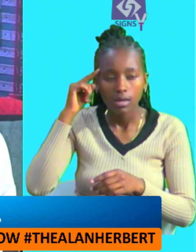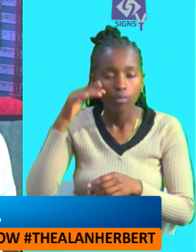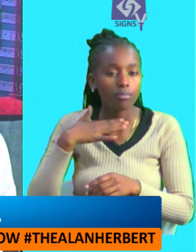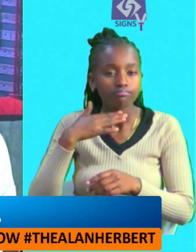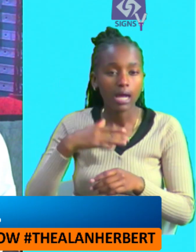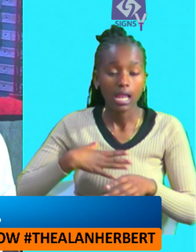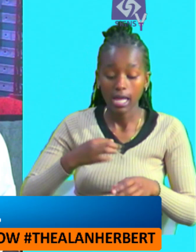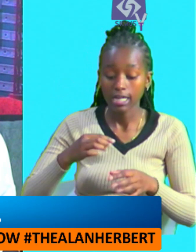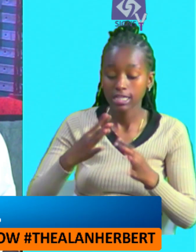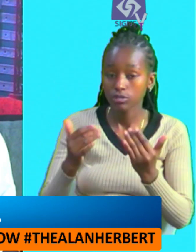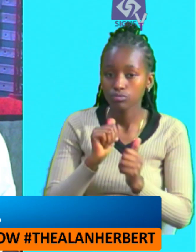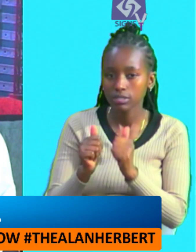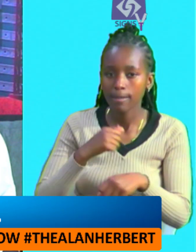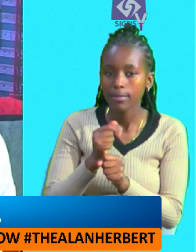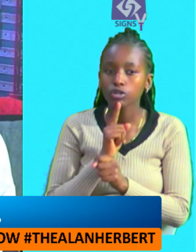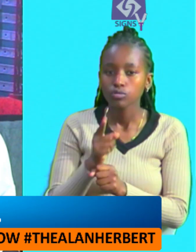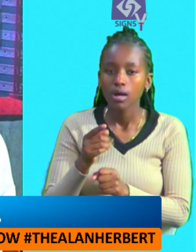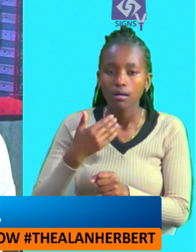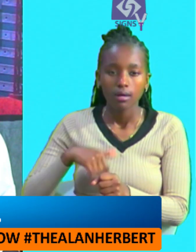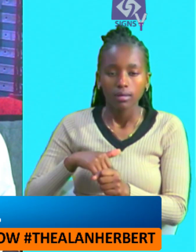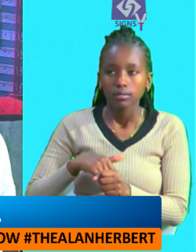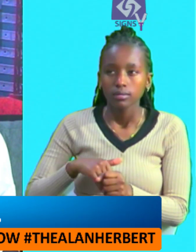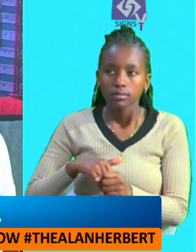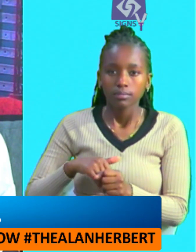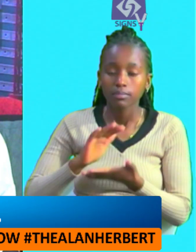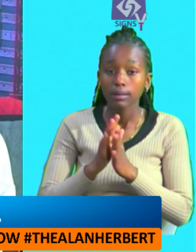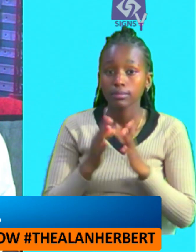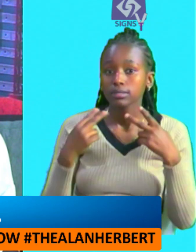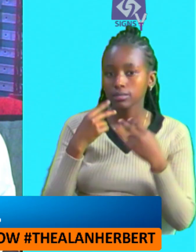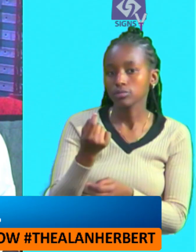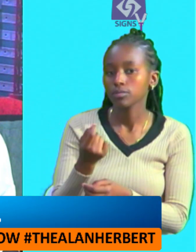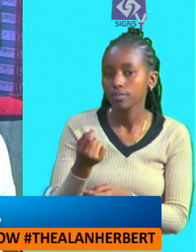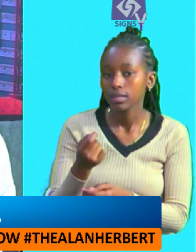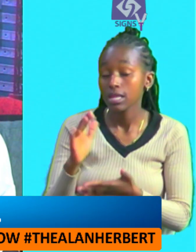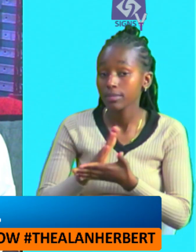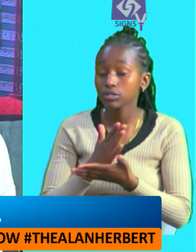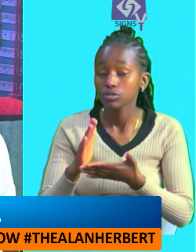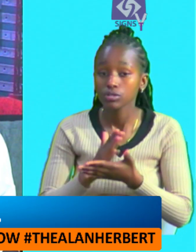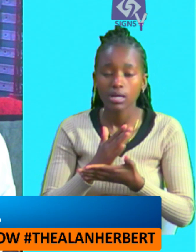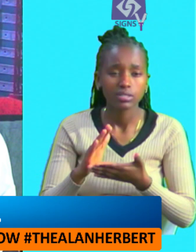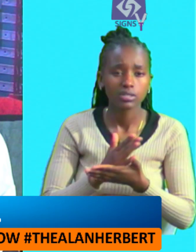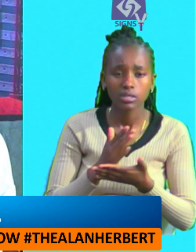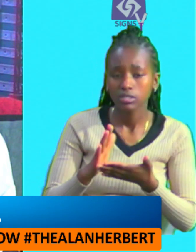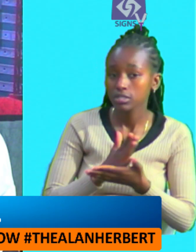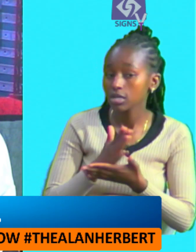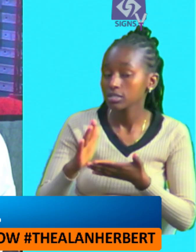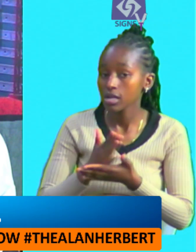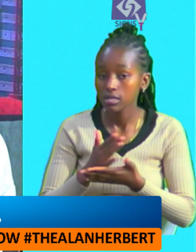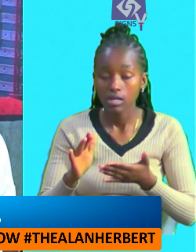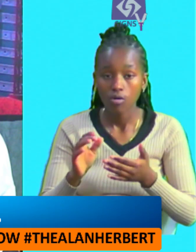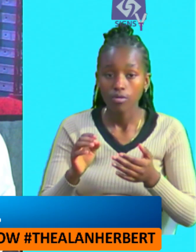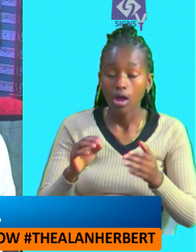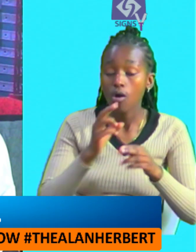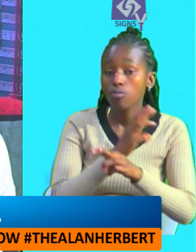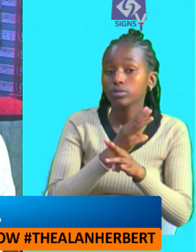hour I'm going to listen to this type of content. At this hour I'm going to listen to this type of content, so that even when you do not